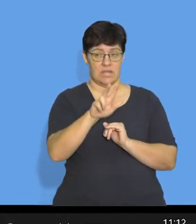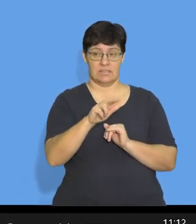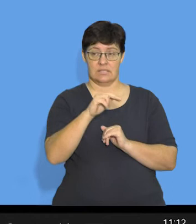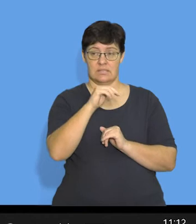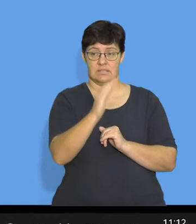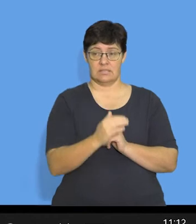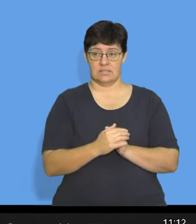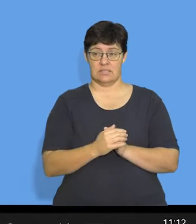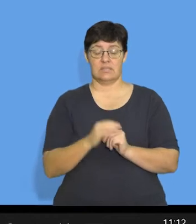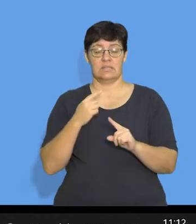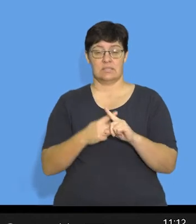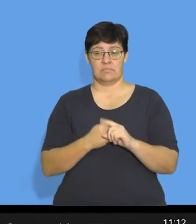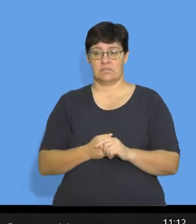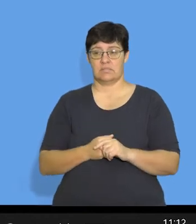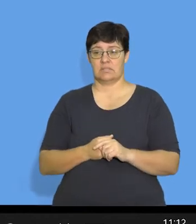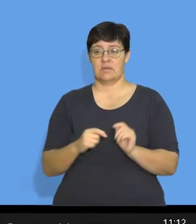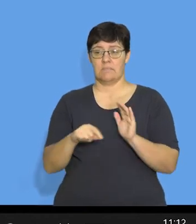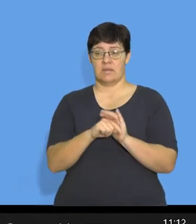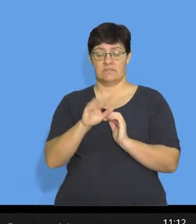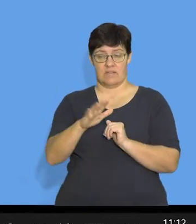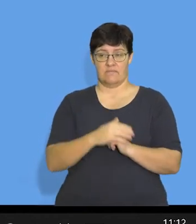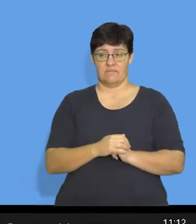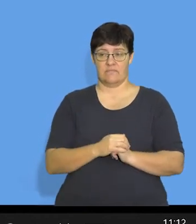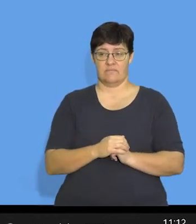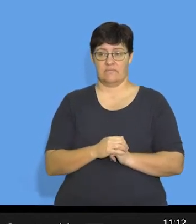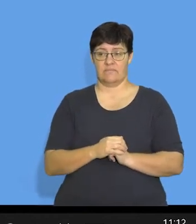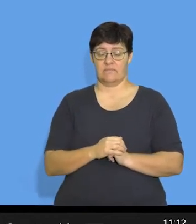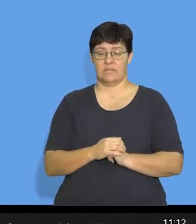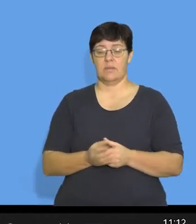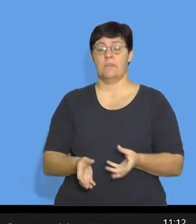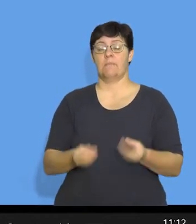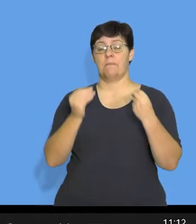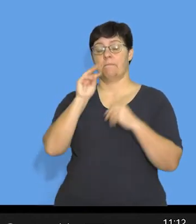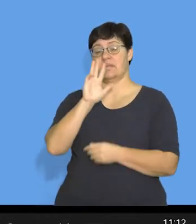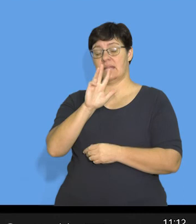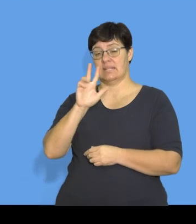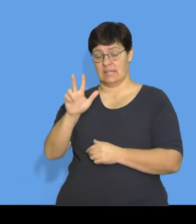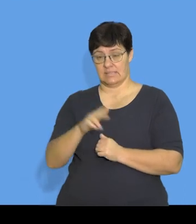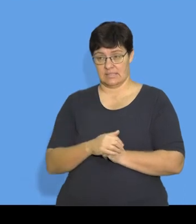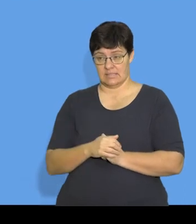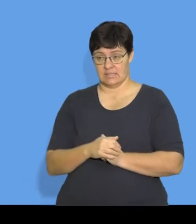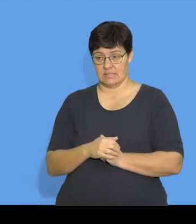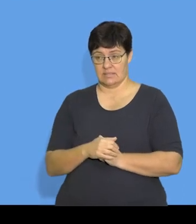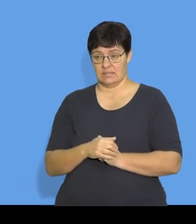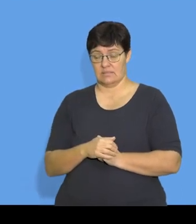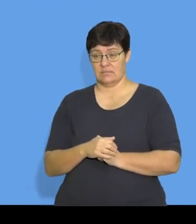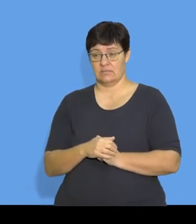times minus 5, and I get 98.